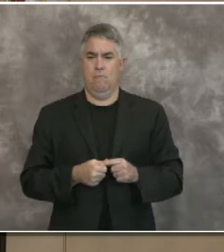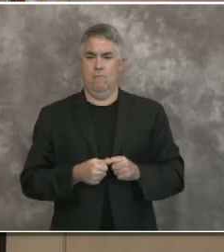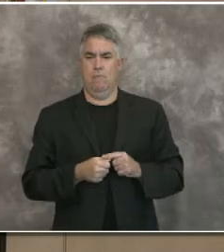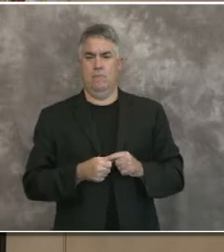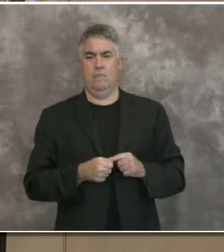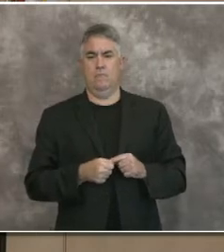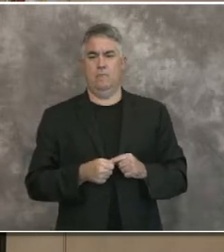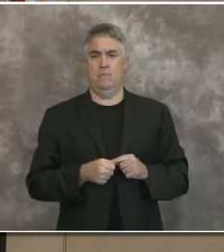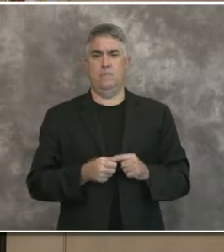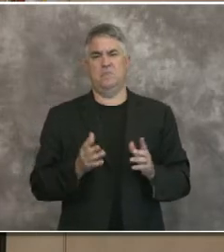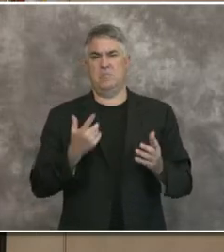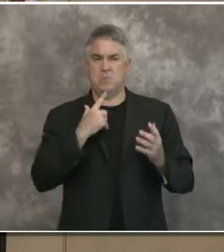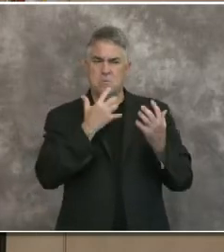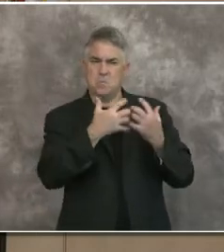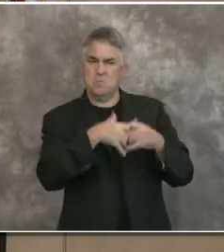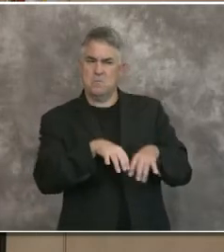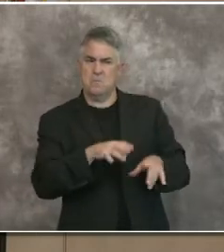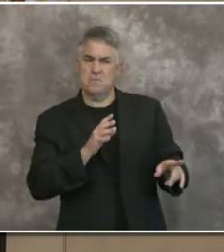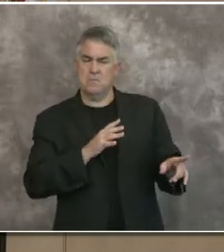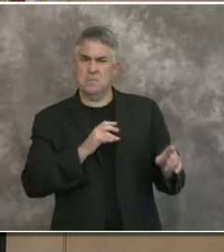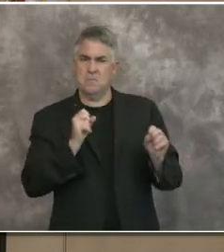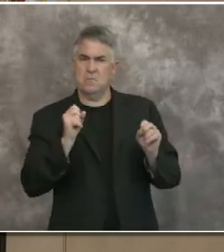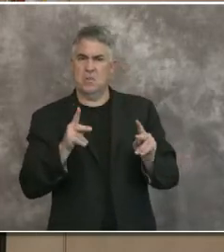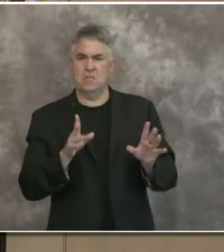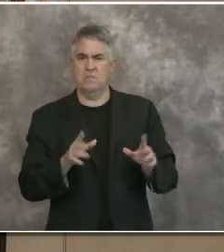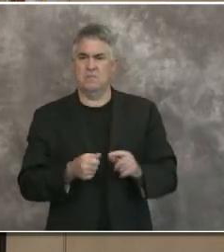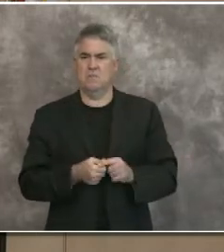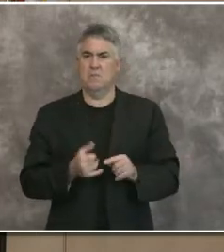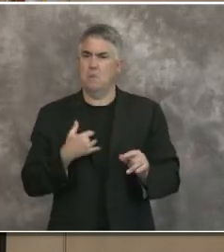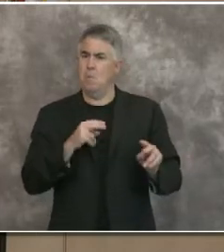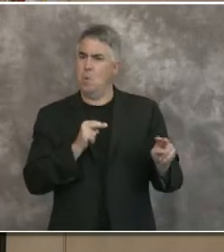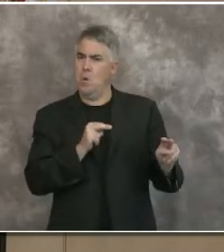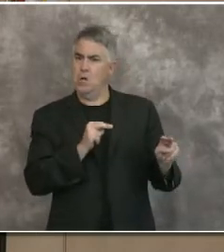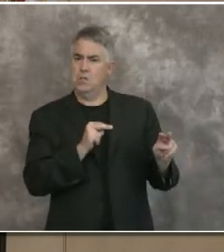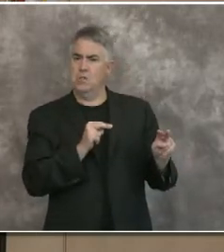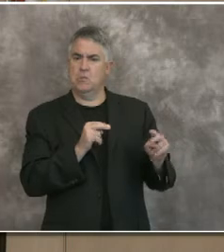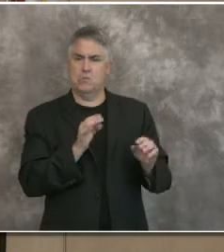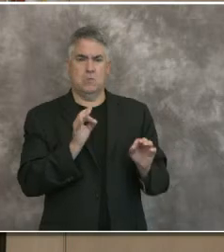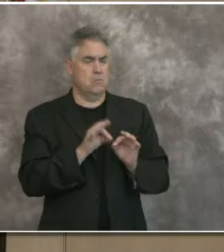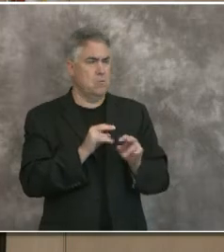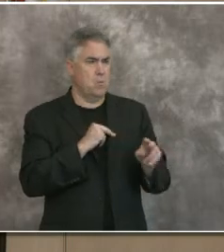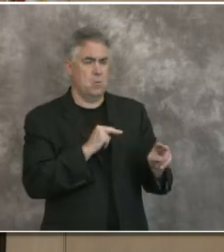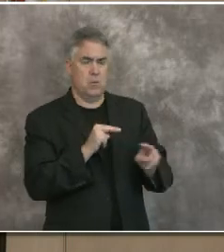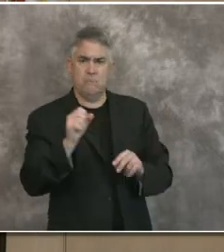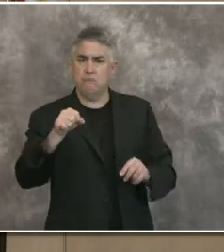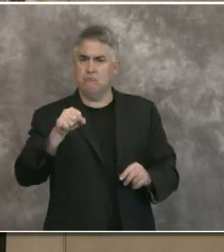monitoring what's going on, and we'll continue to do so.